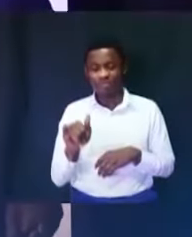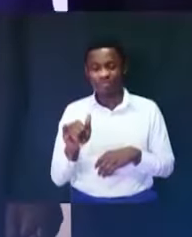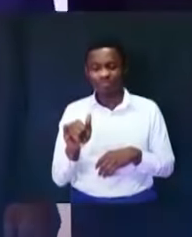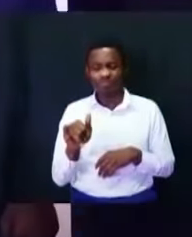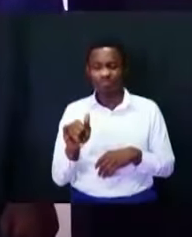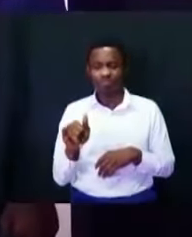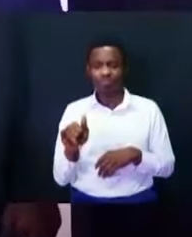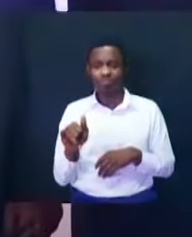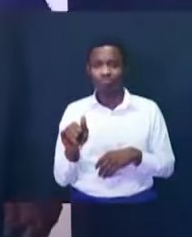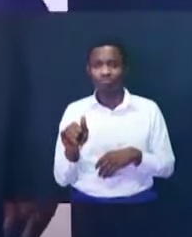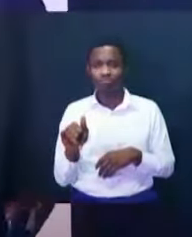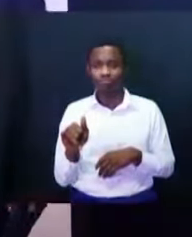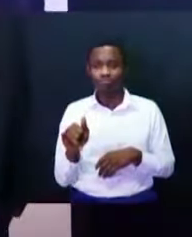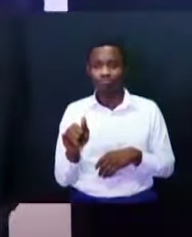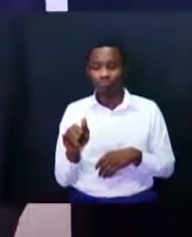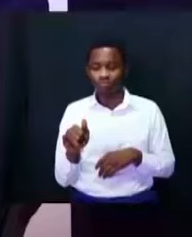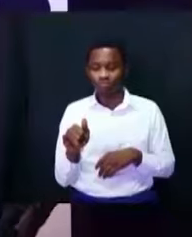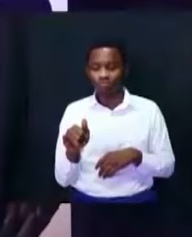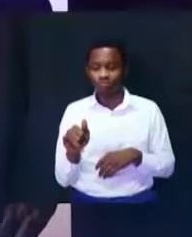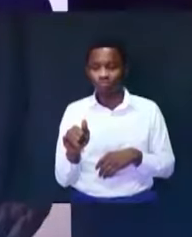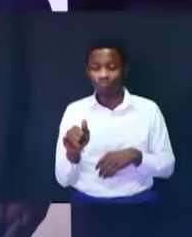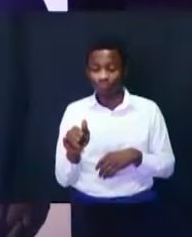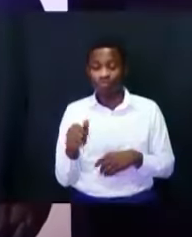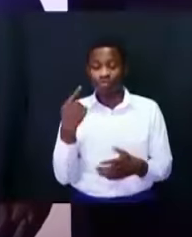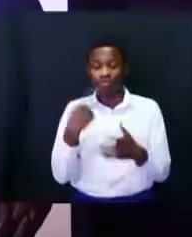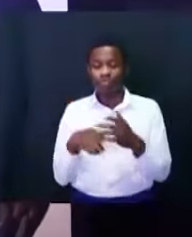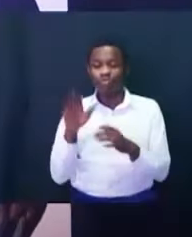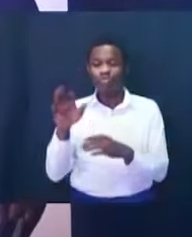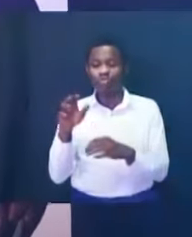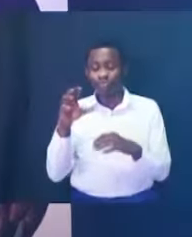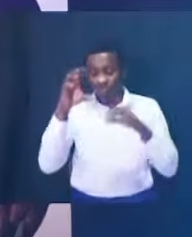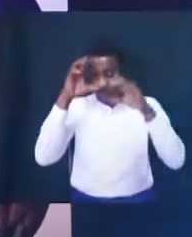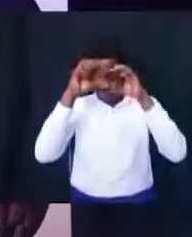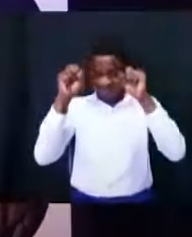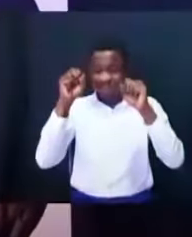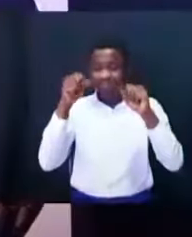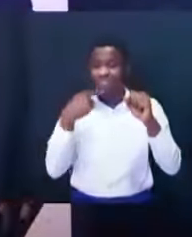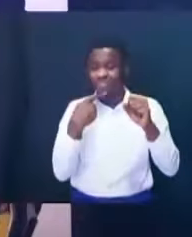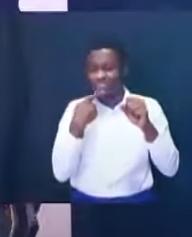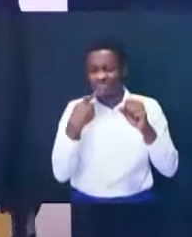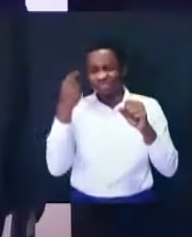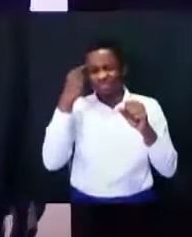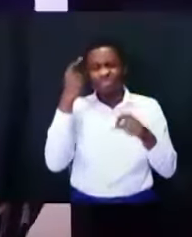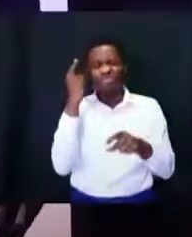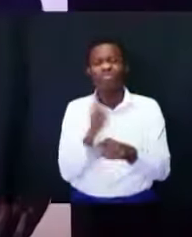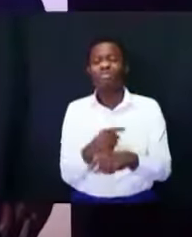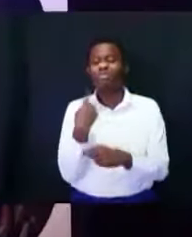what he has just said this president has just said you may think that it is just a